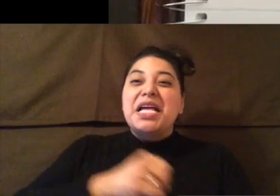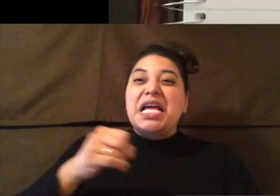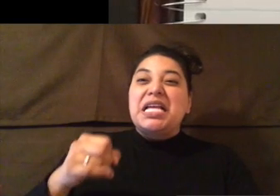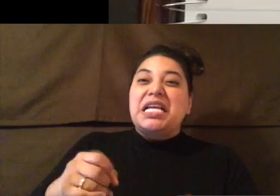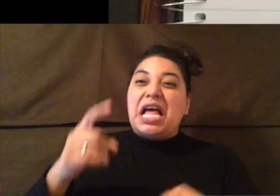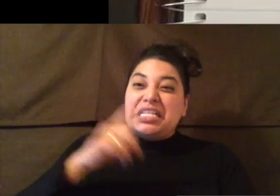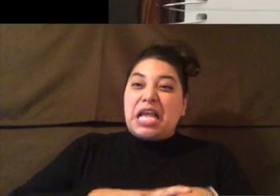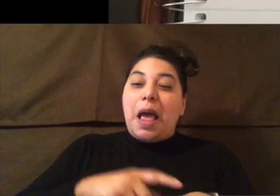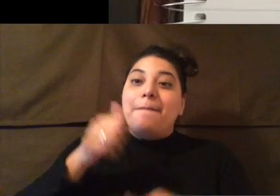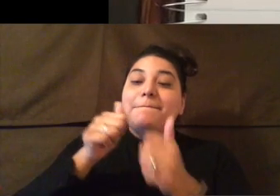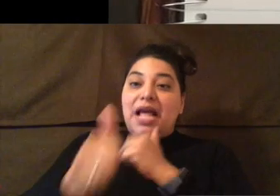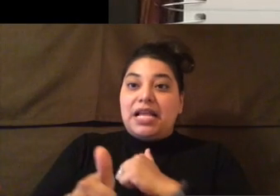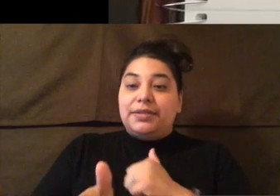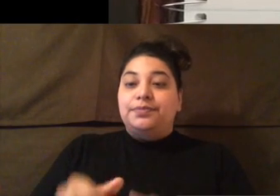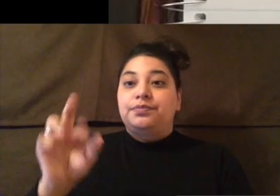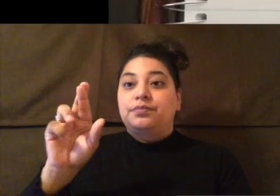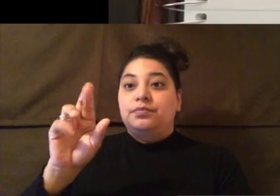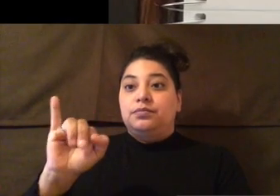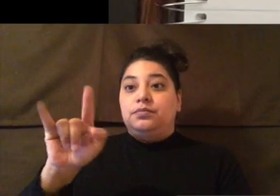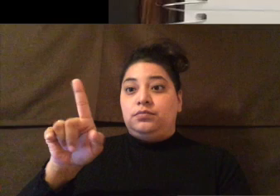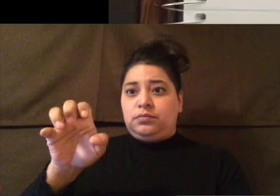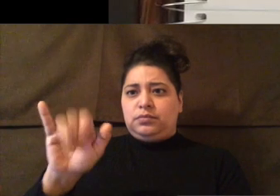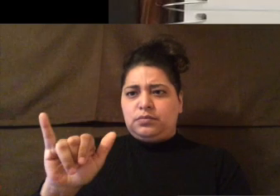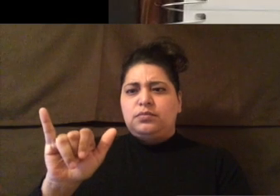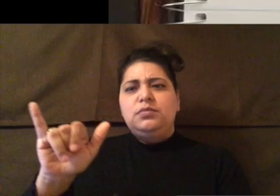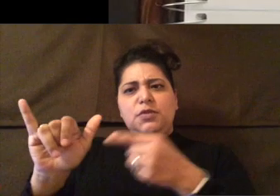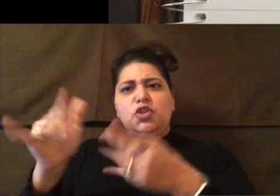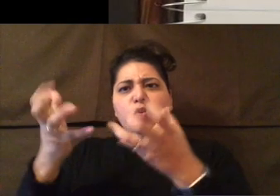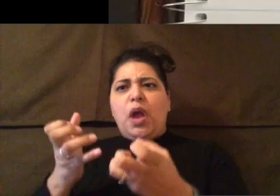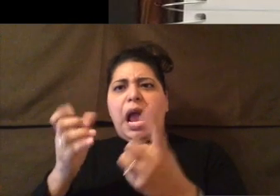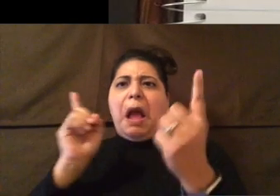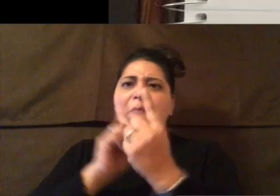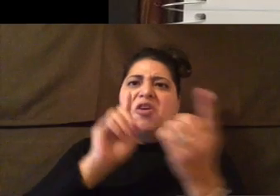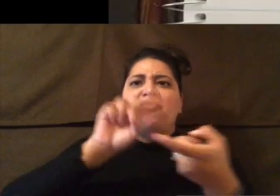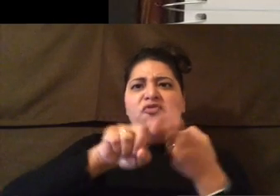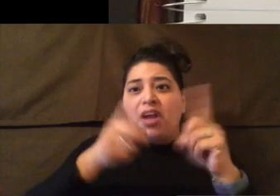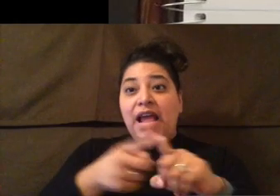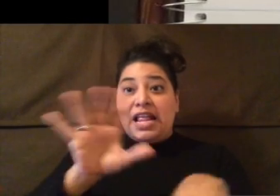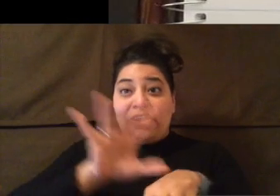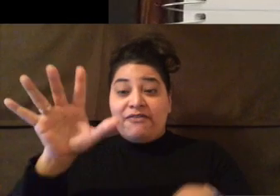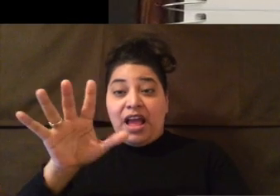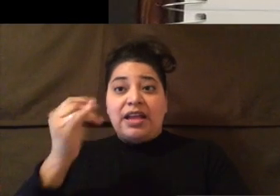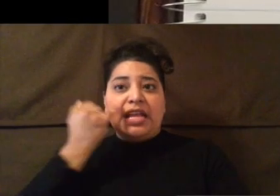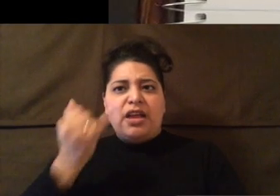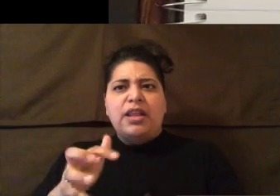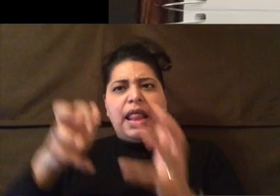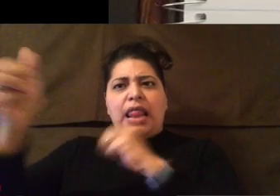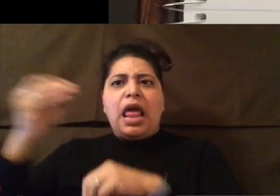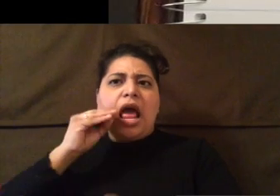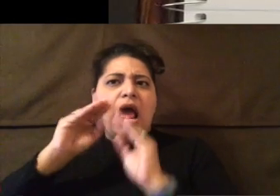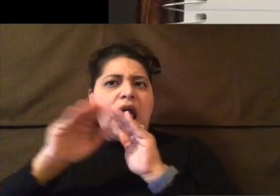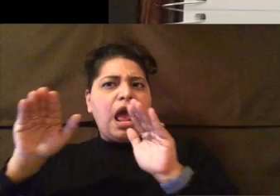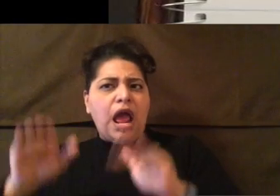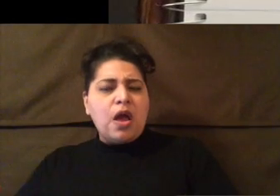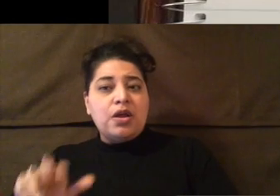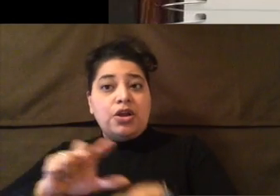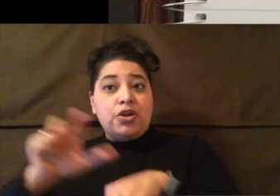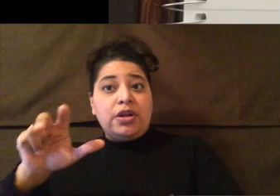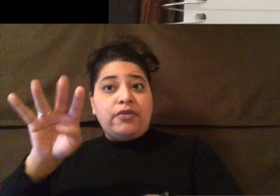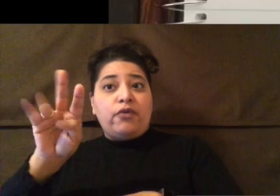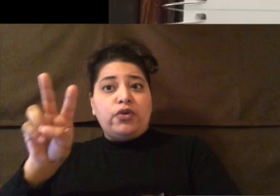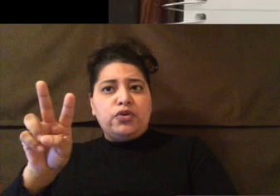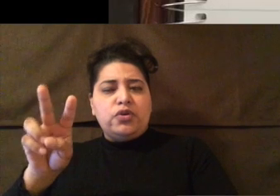the amount of time that has passed, okay? Riley wanted to meet her friends for lunch at 5 p.m. If she left her house at